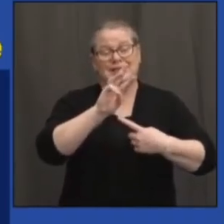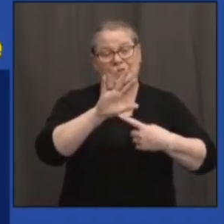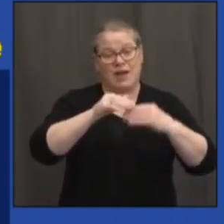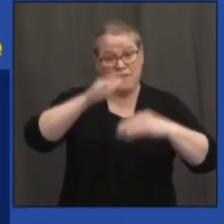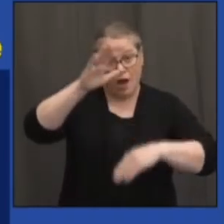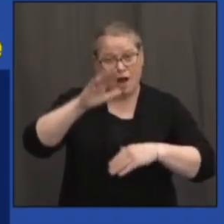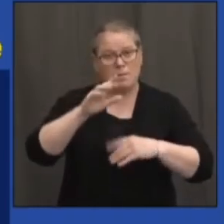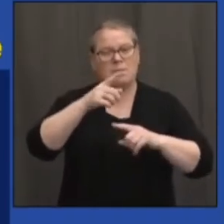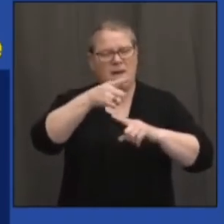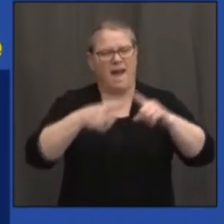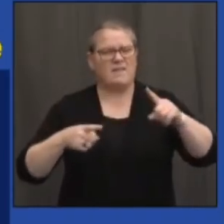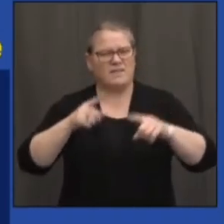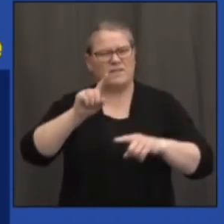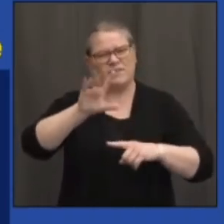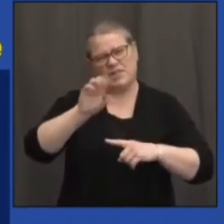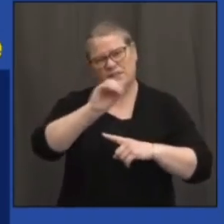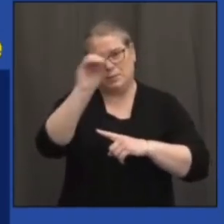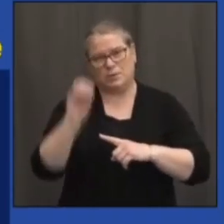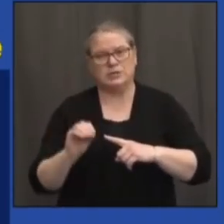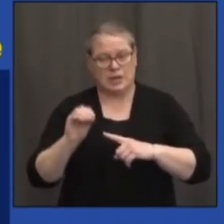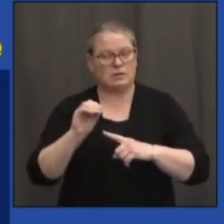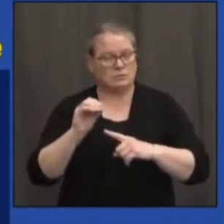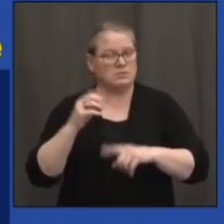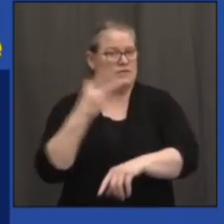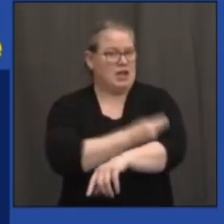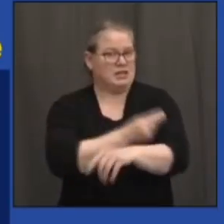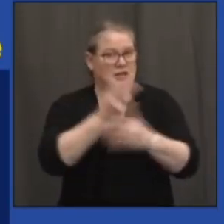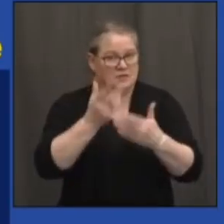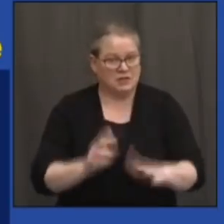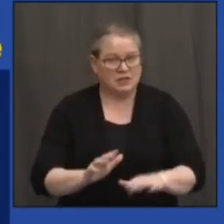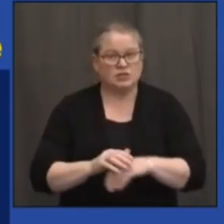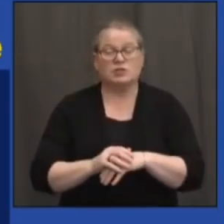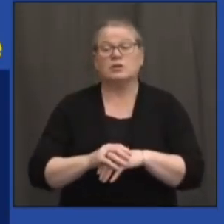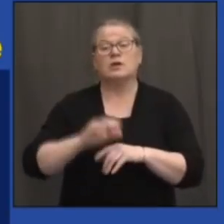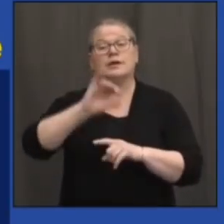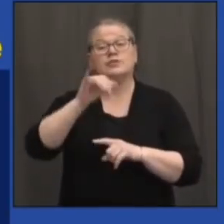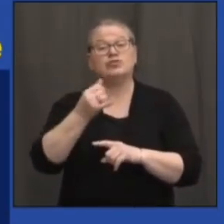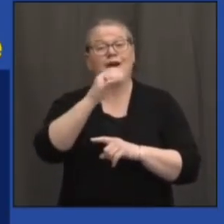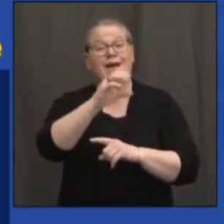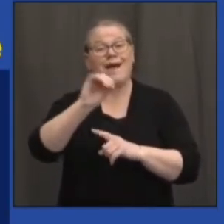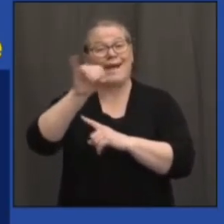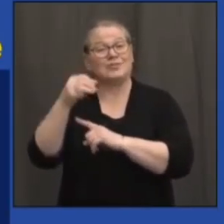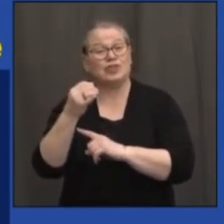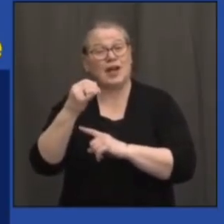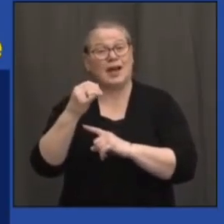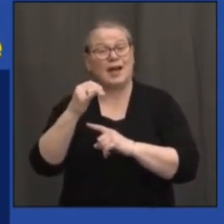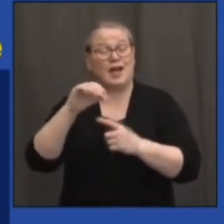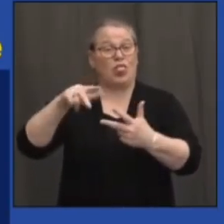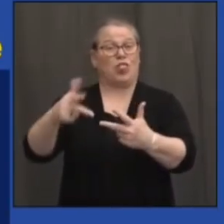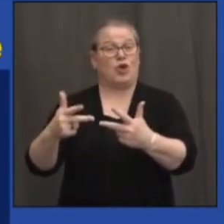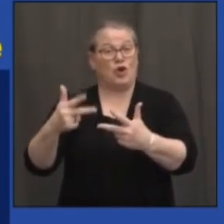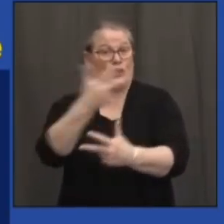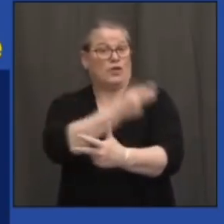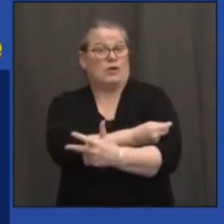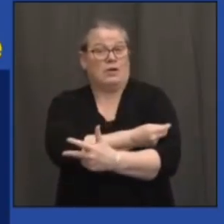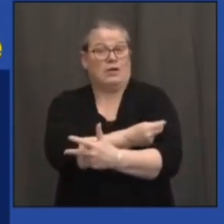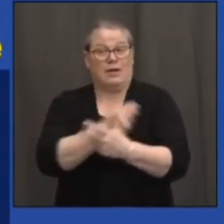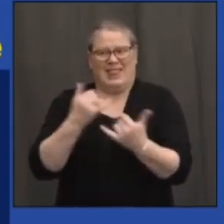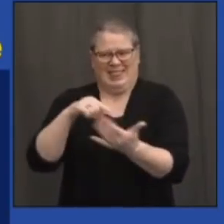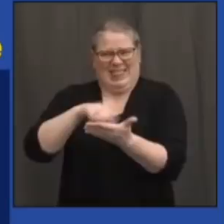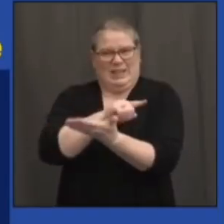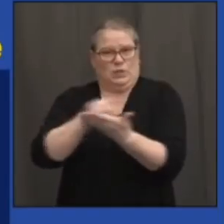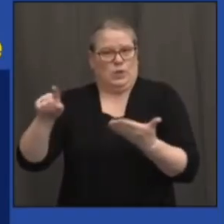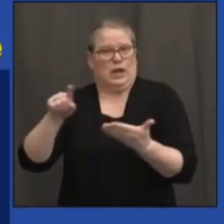39,000 doses of J&J are arriving this week. That's important because, as you know, we opened up to 55 and above today. As